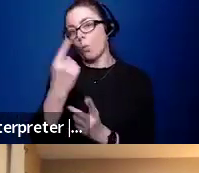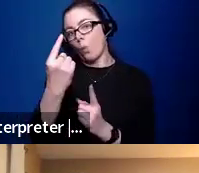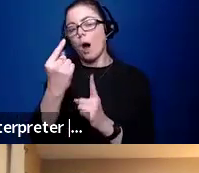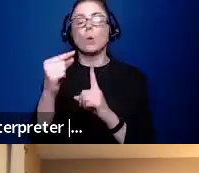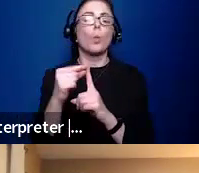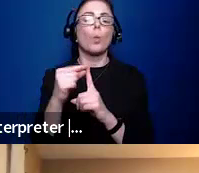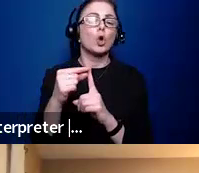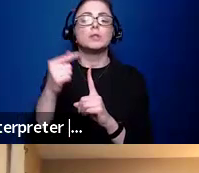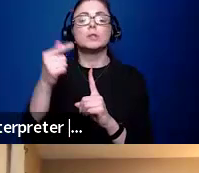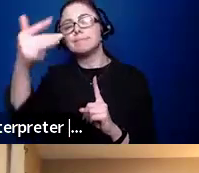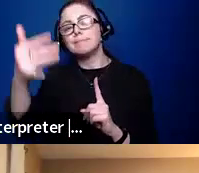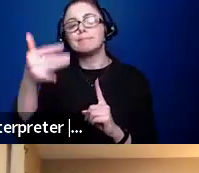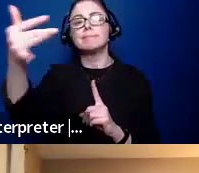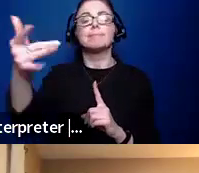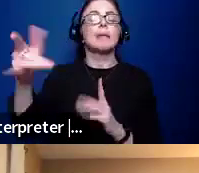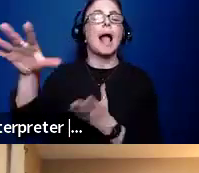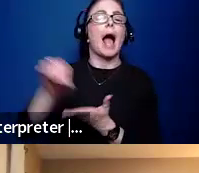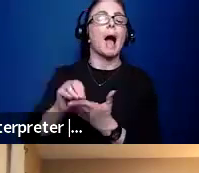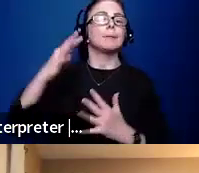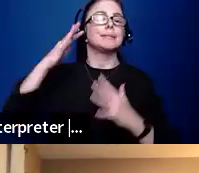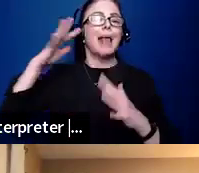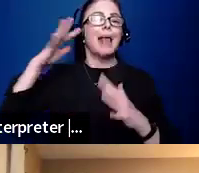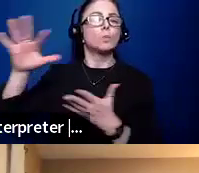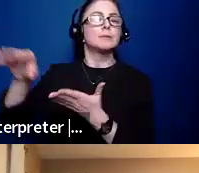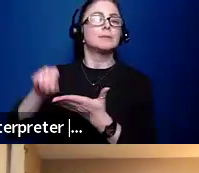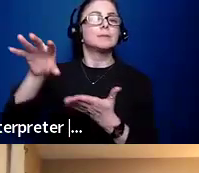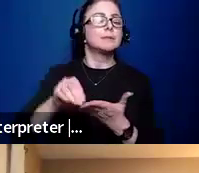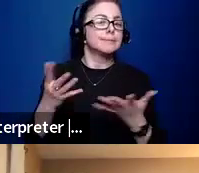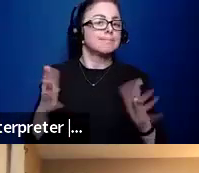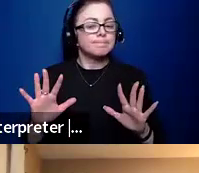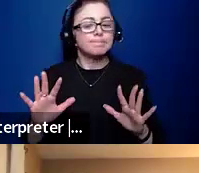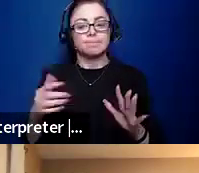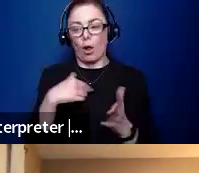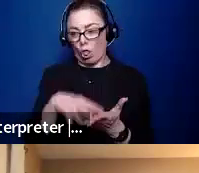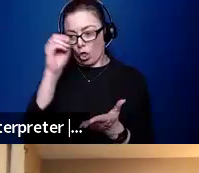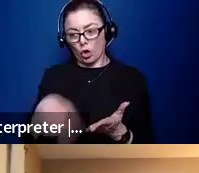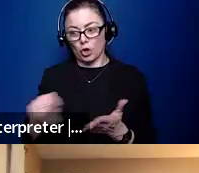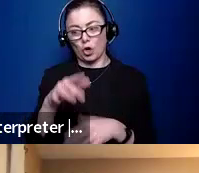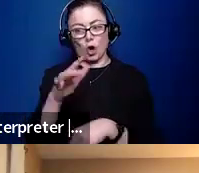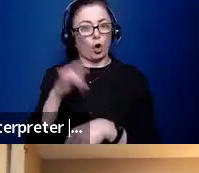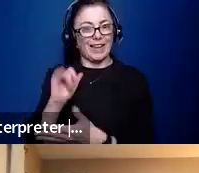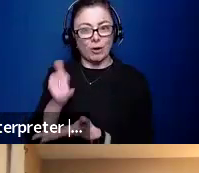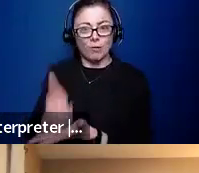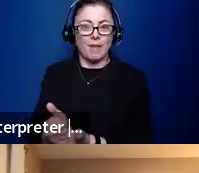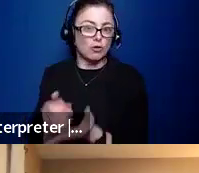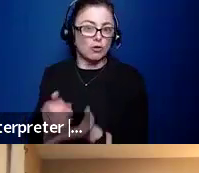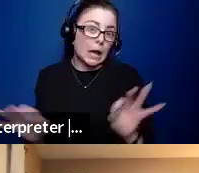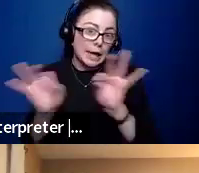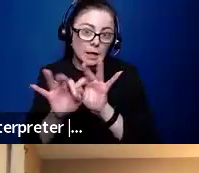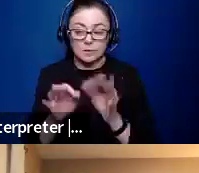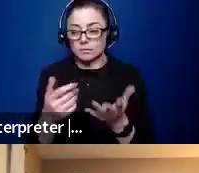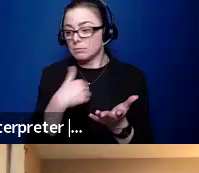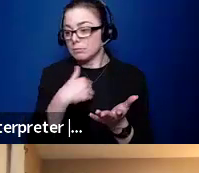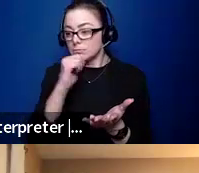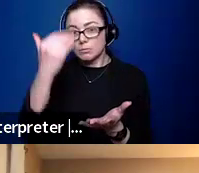or sounds. I learned with these individuals that early intervention is key. I don't know where Logan would be here today